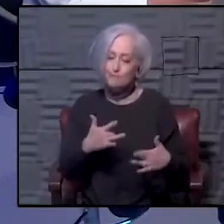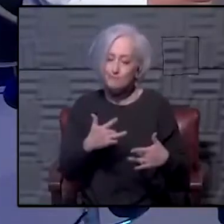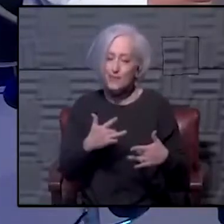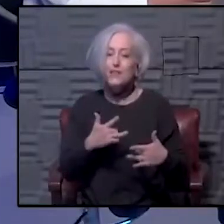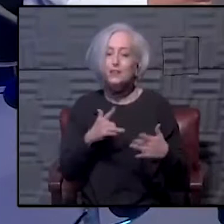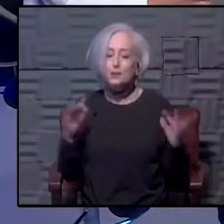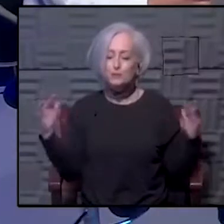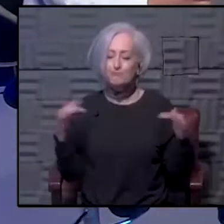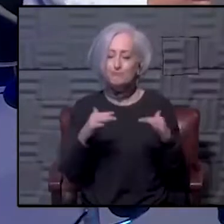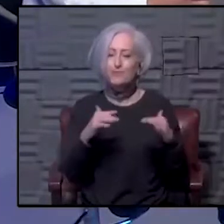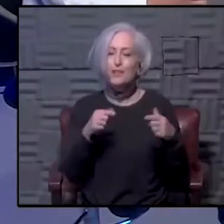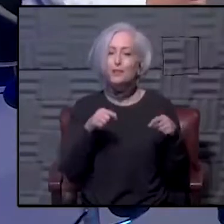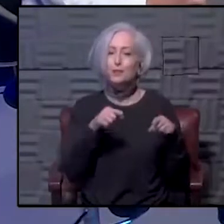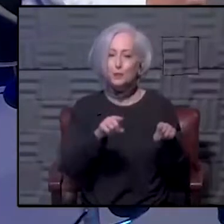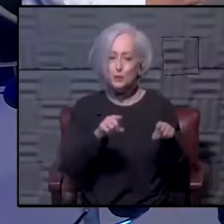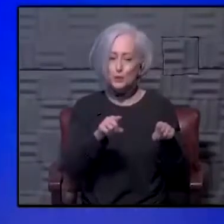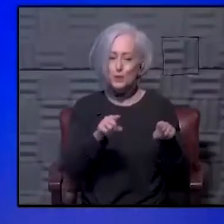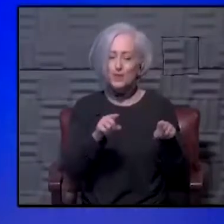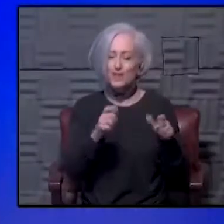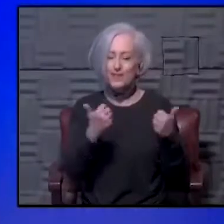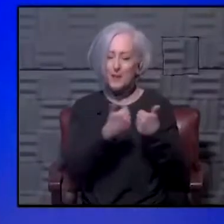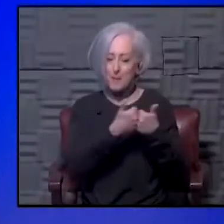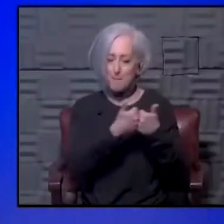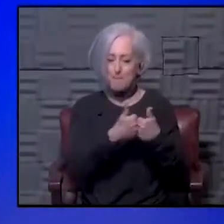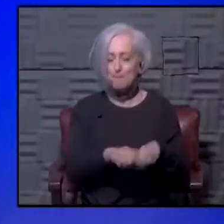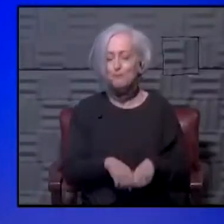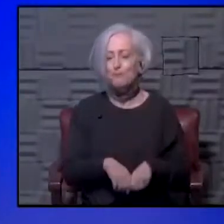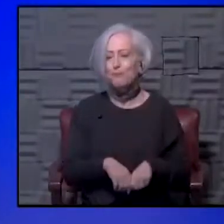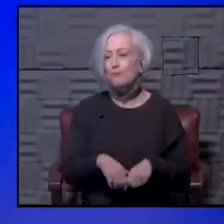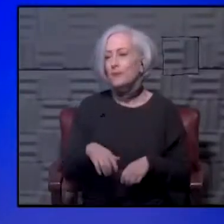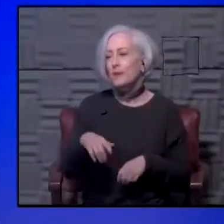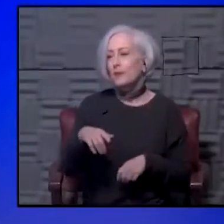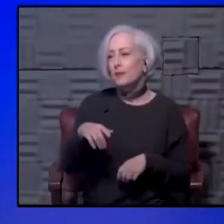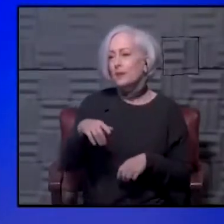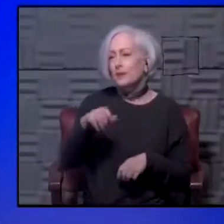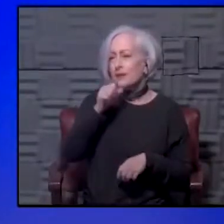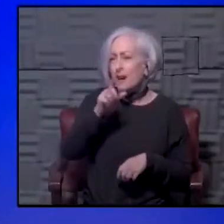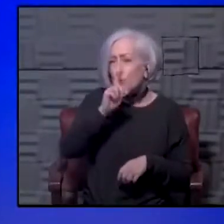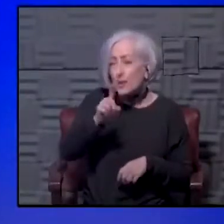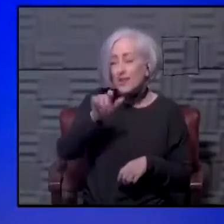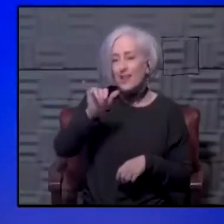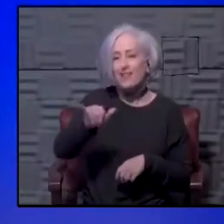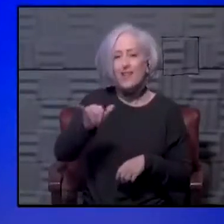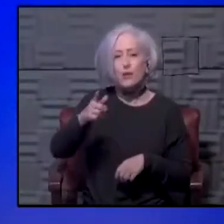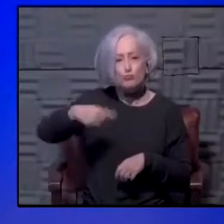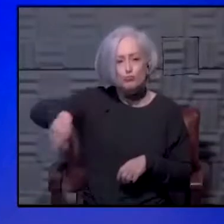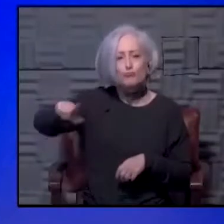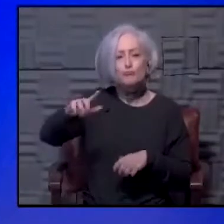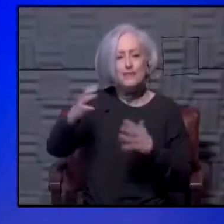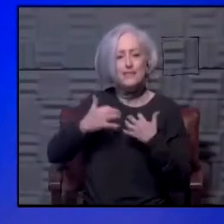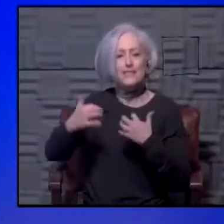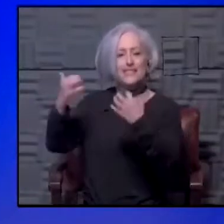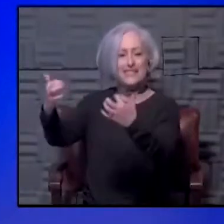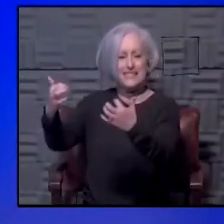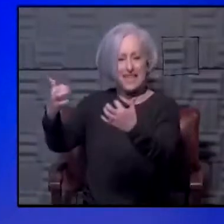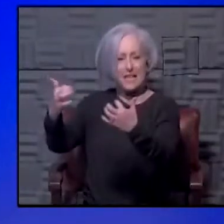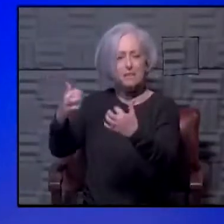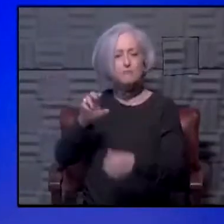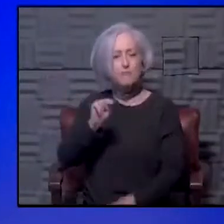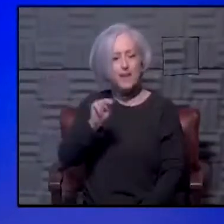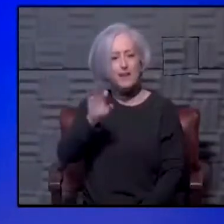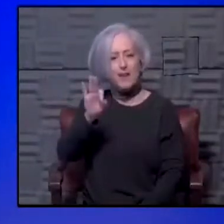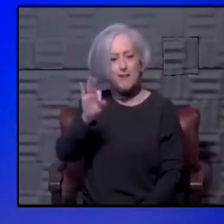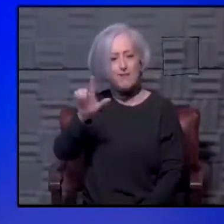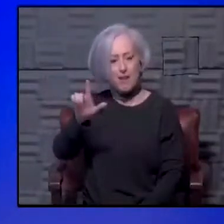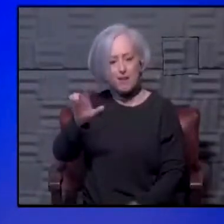the key. Not necessarily there at the stadium. We know the NFL has done a good job. We know that the Kansas City Chiefs